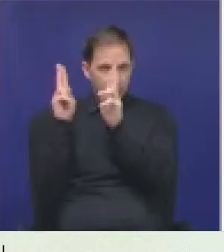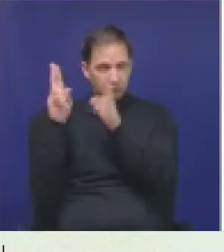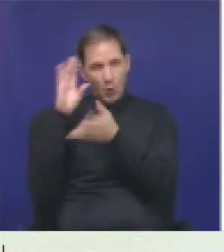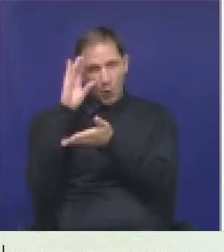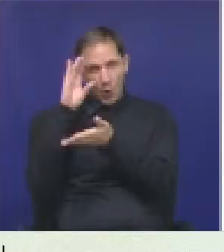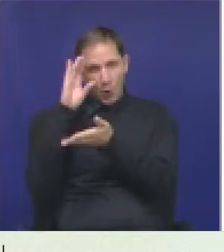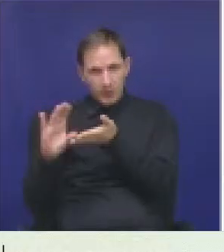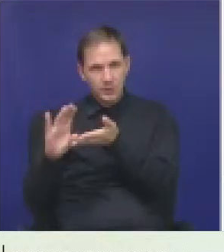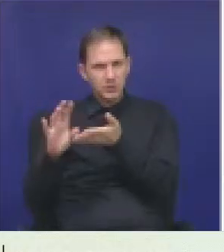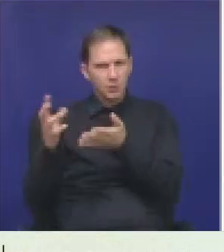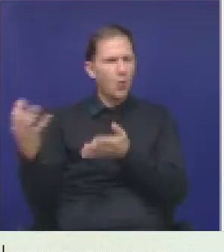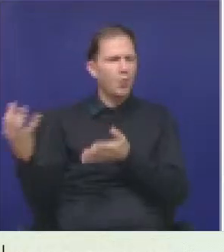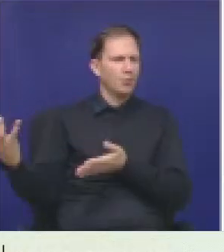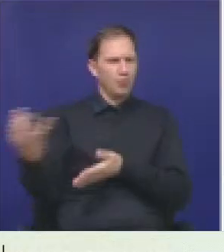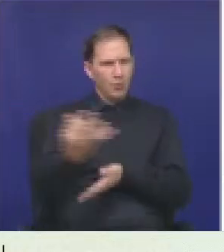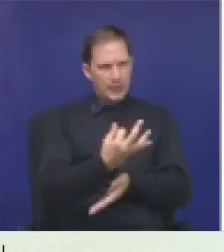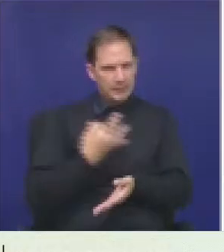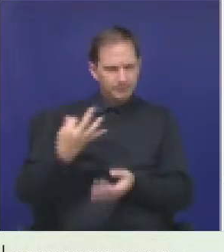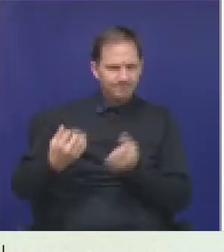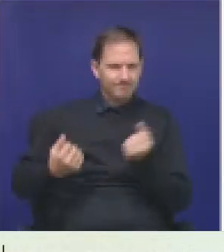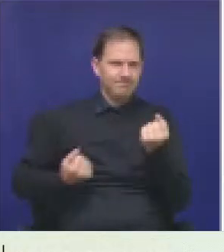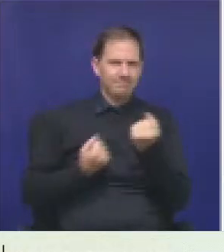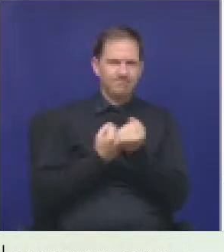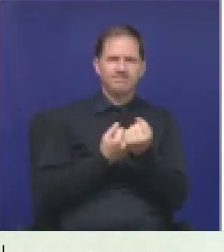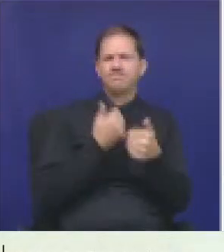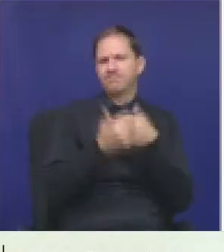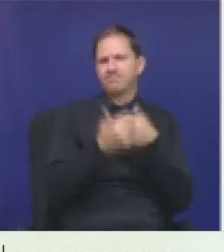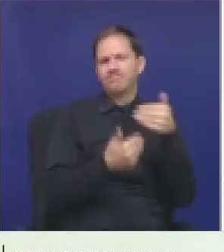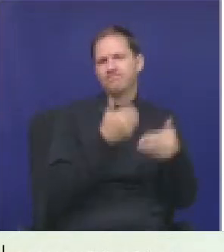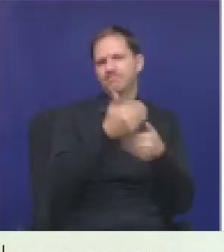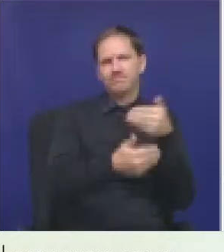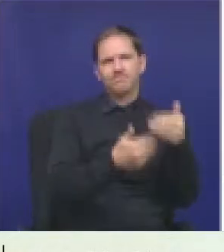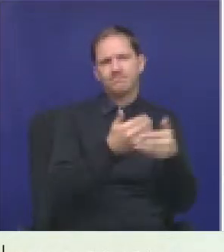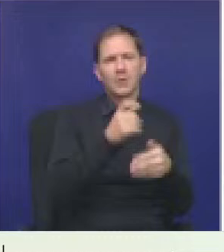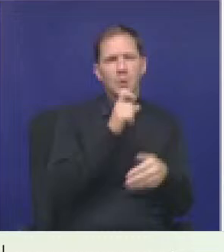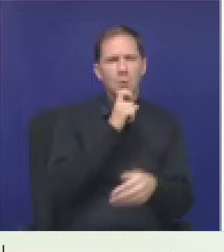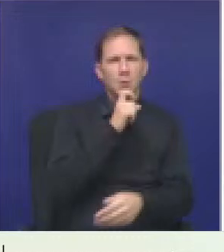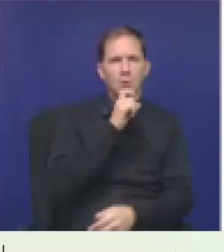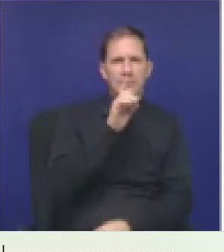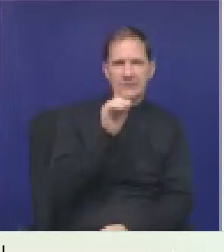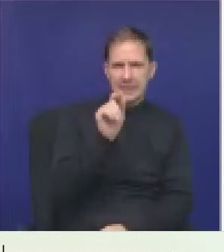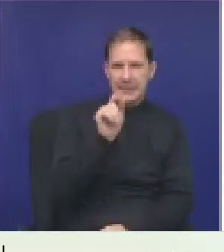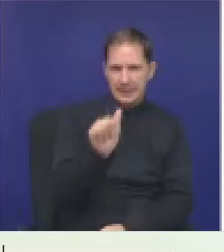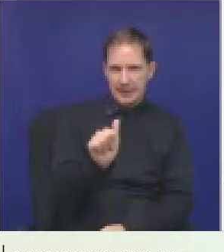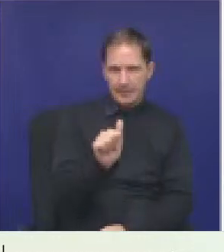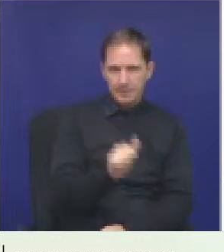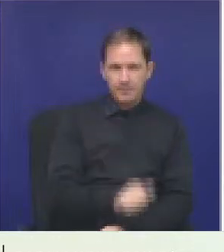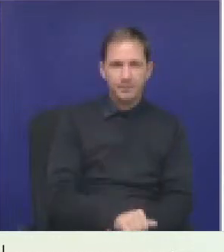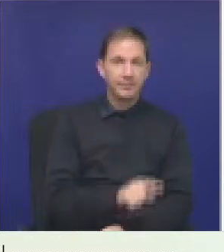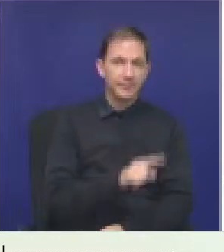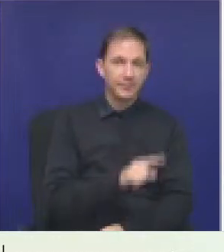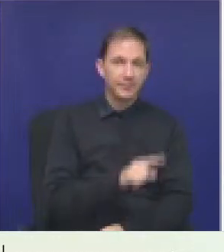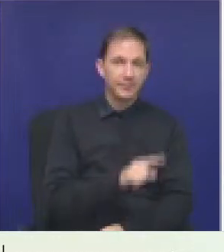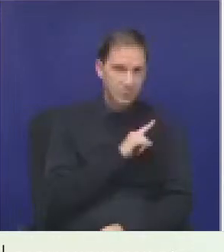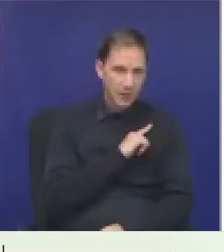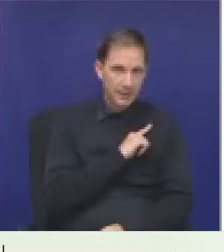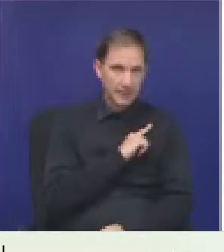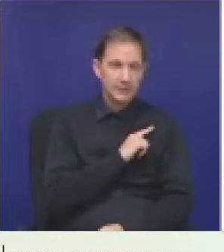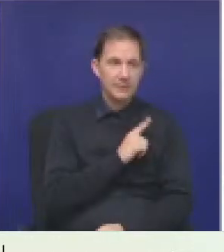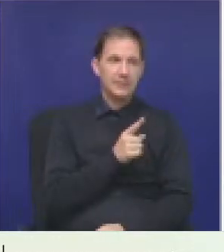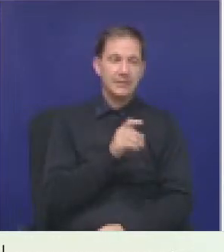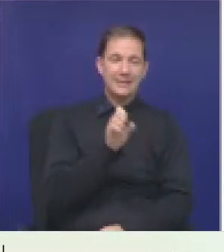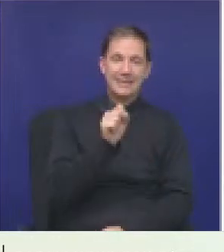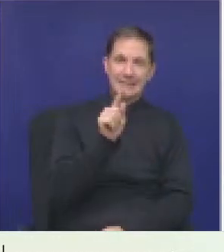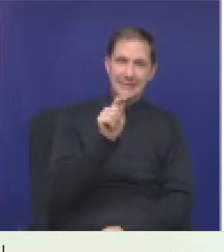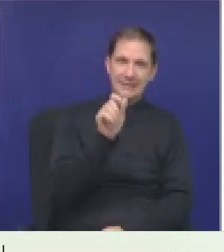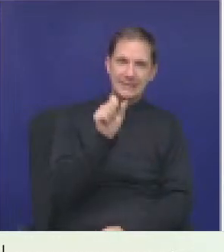network that supports the continuous flow and utilization of data. It is for this reason that the Statistician General,